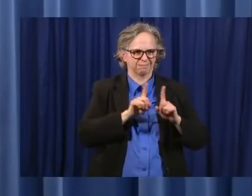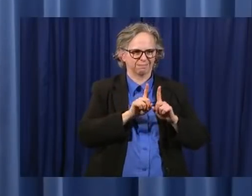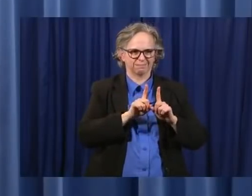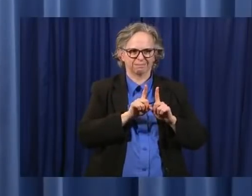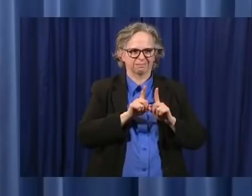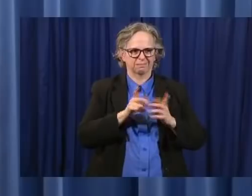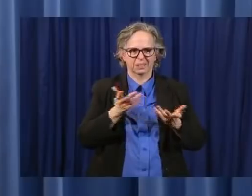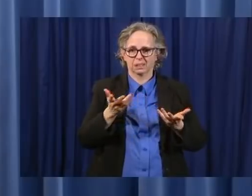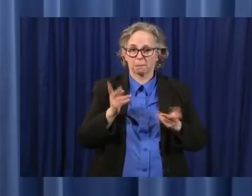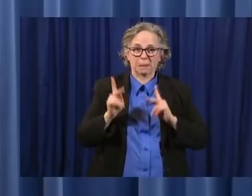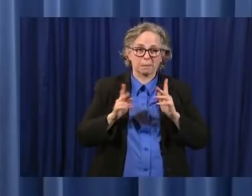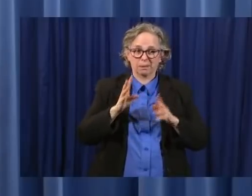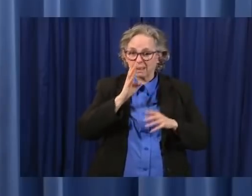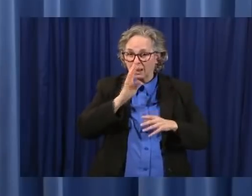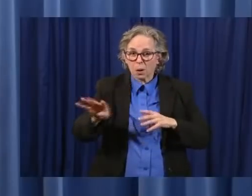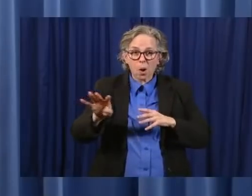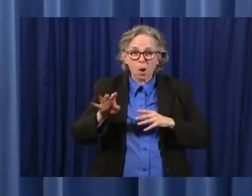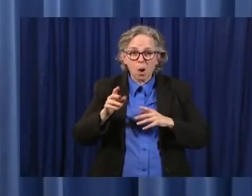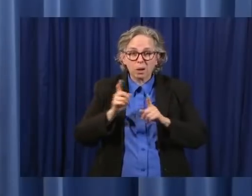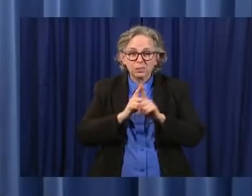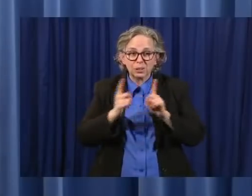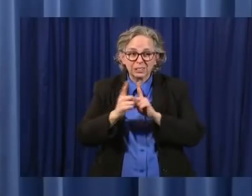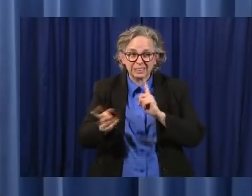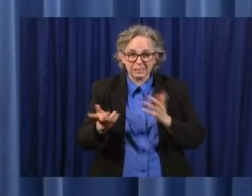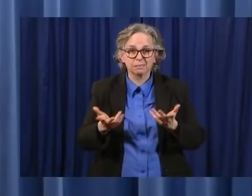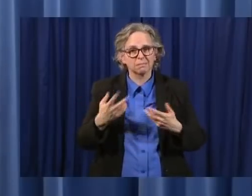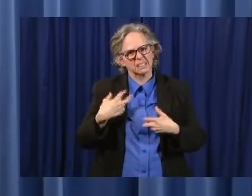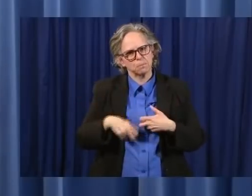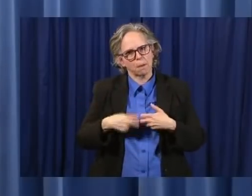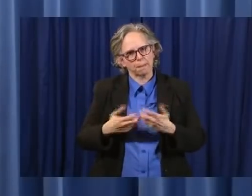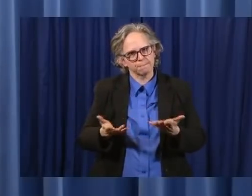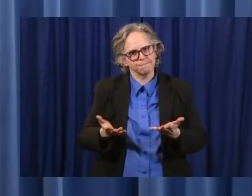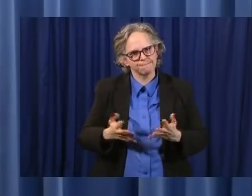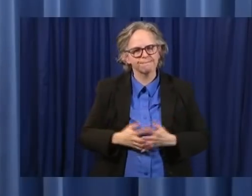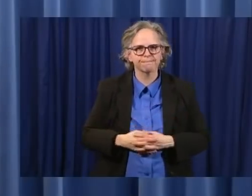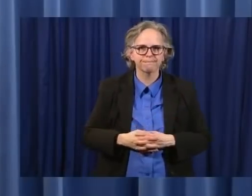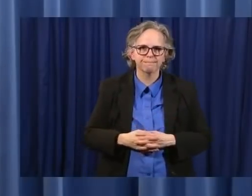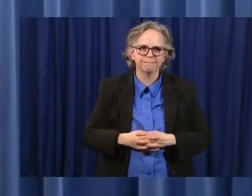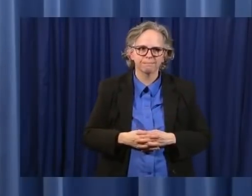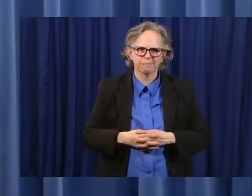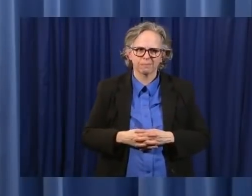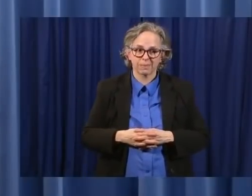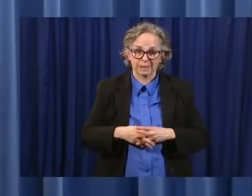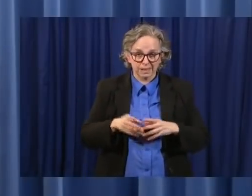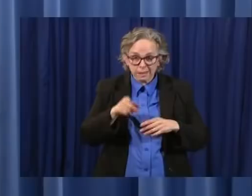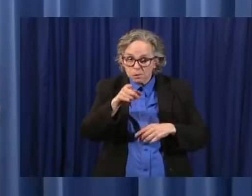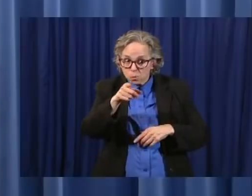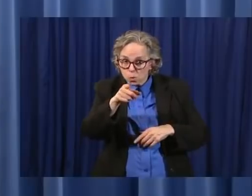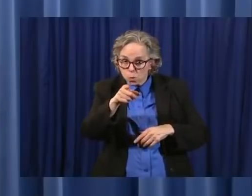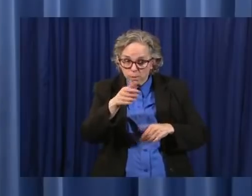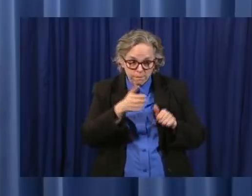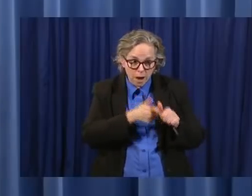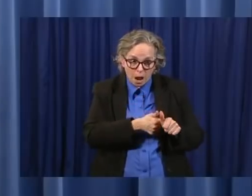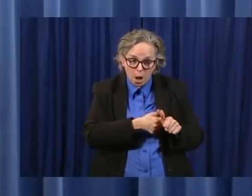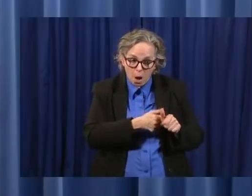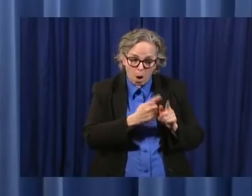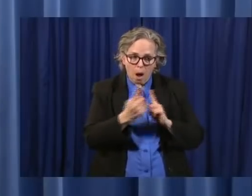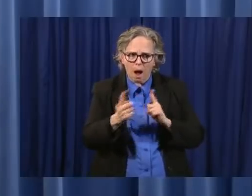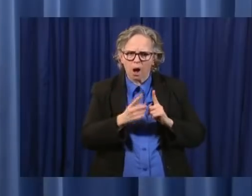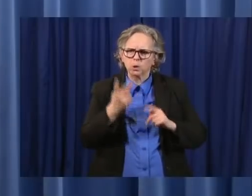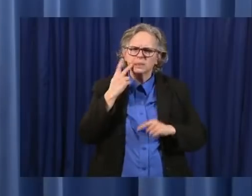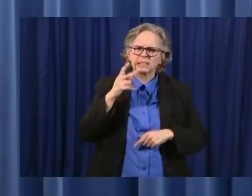continuing to practice social distancing, it is a problem. And so if you're practicing social distancing and you're seeing somebody over there who's